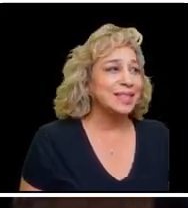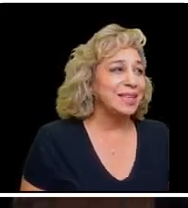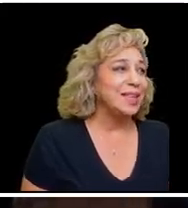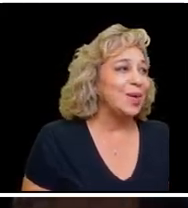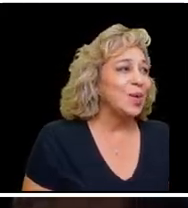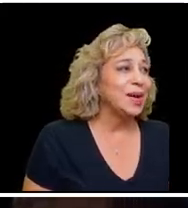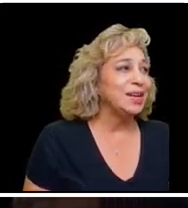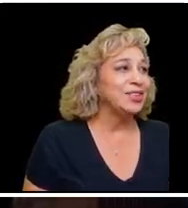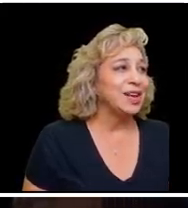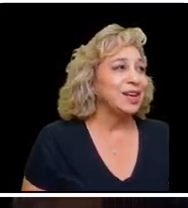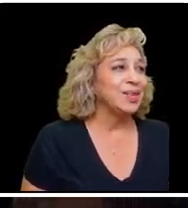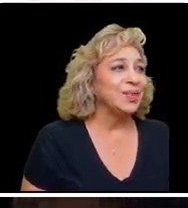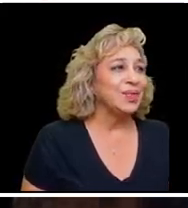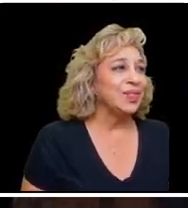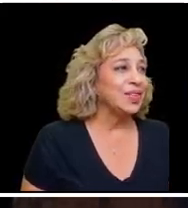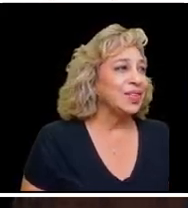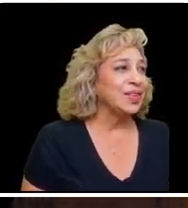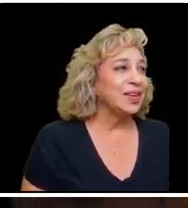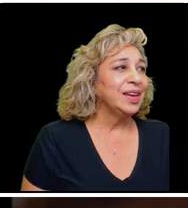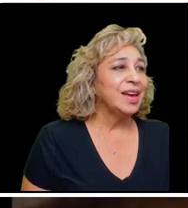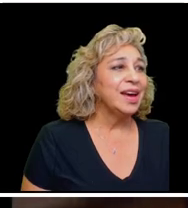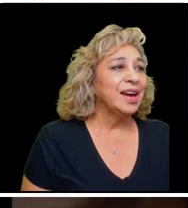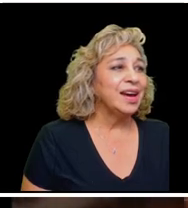police in the whole country